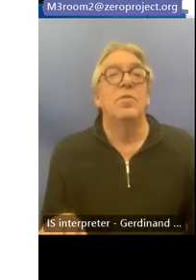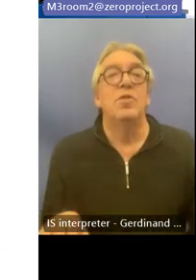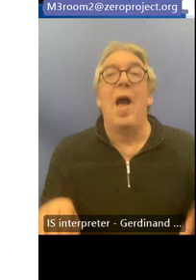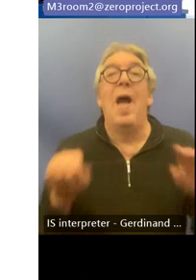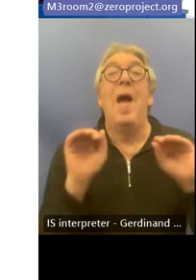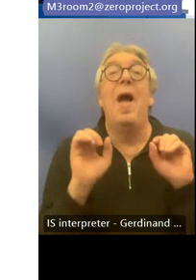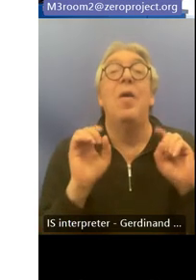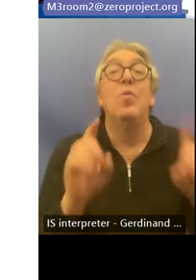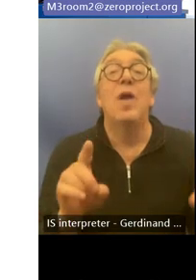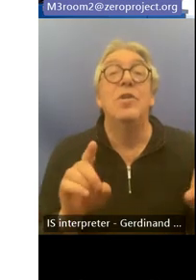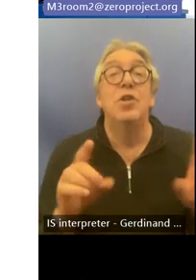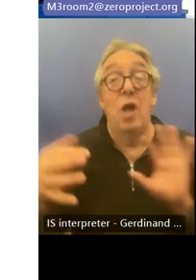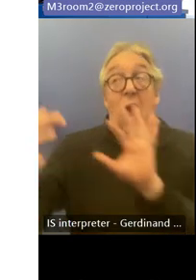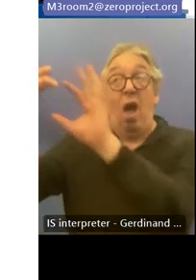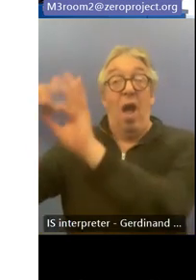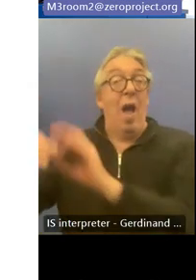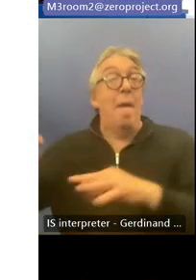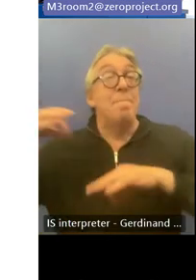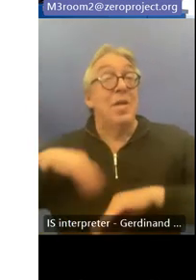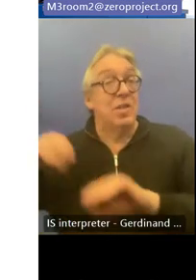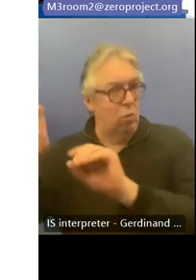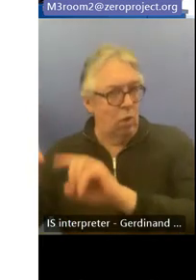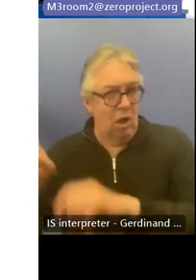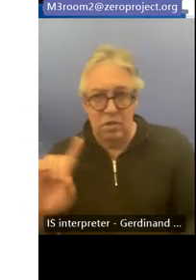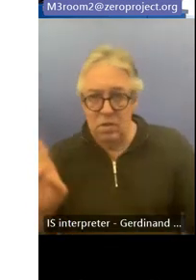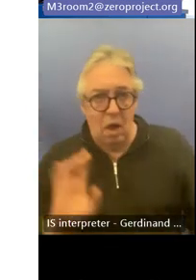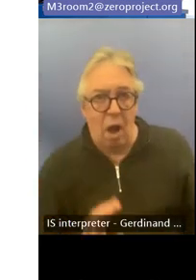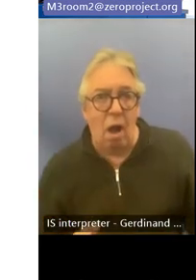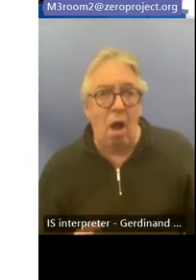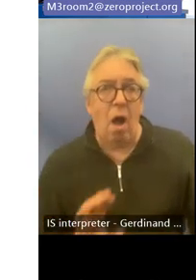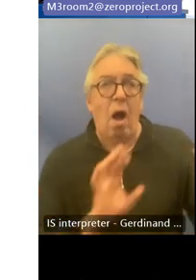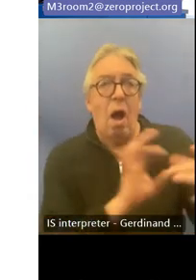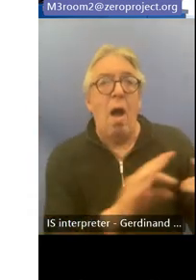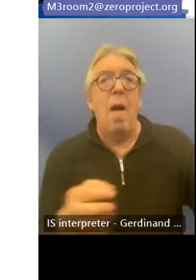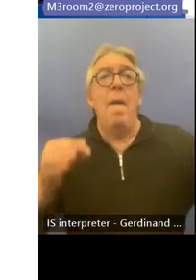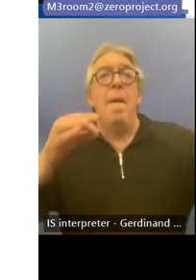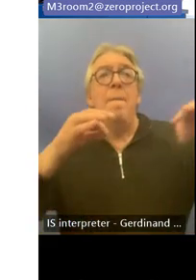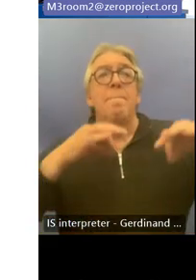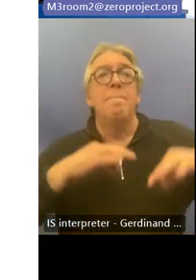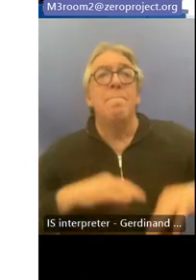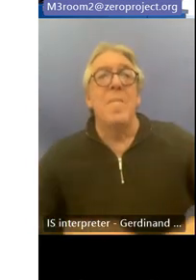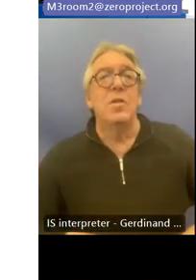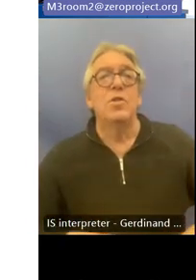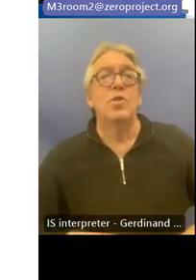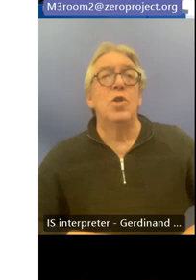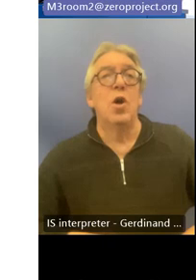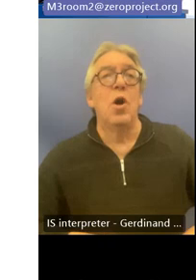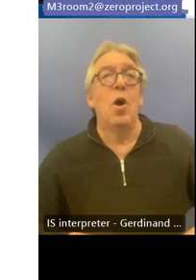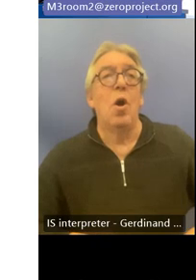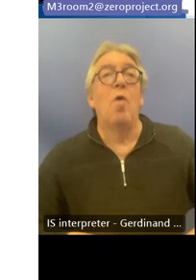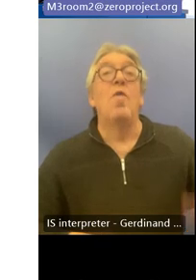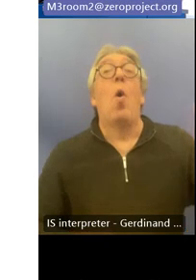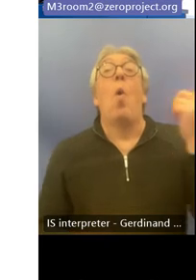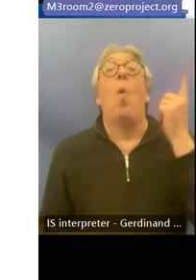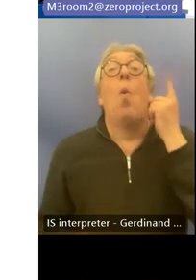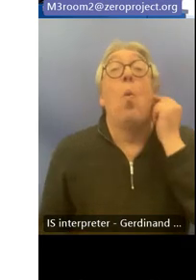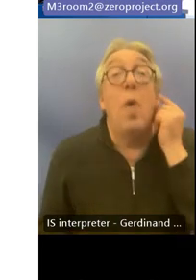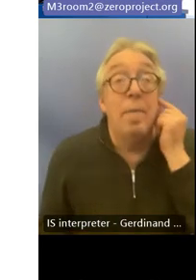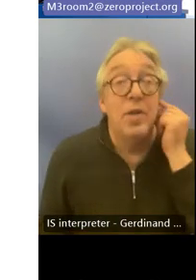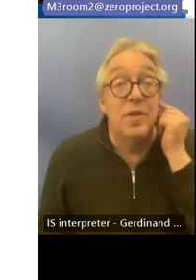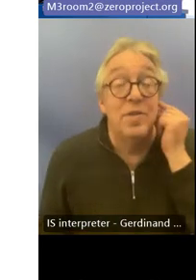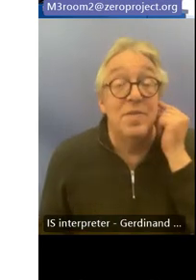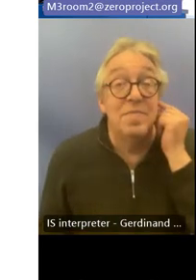of the education ministry even. Because they are early childhood development, it is not a formal education. And also it is not